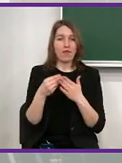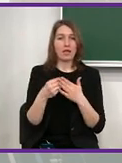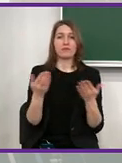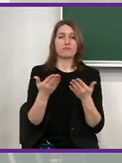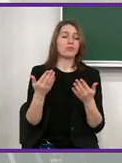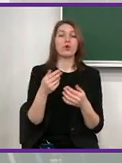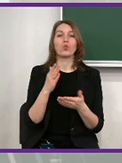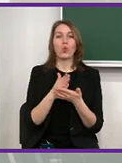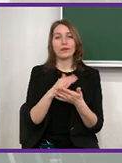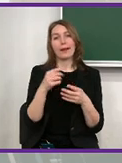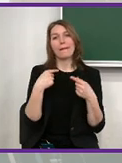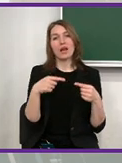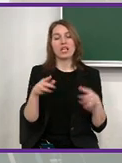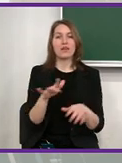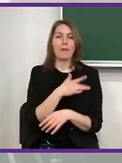to